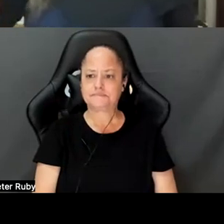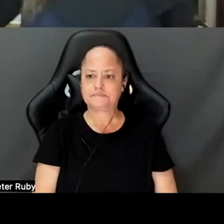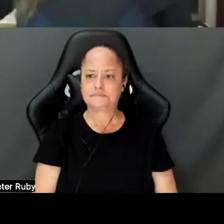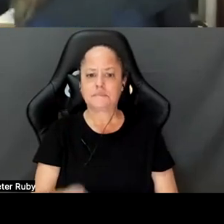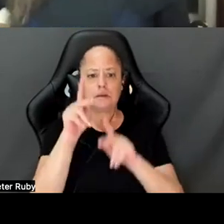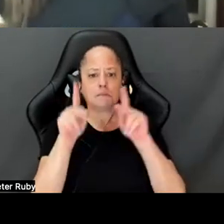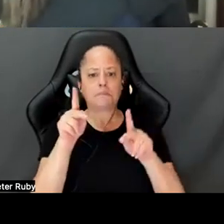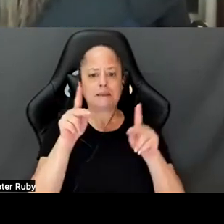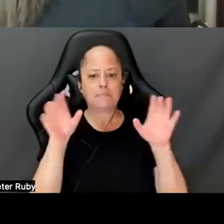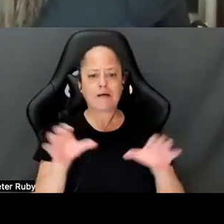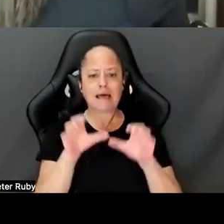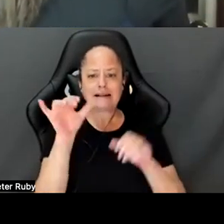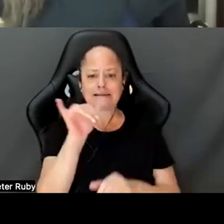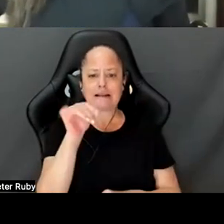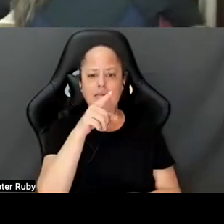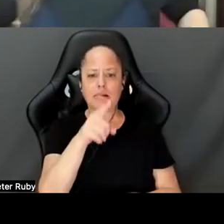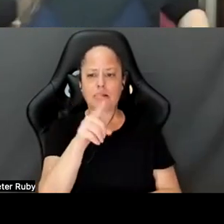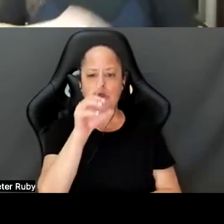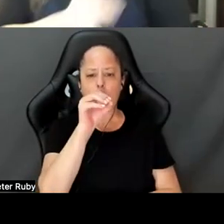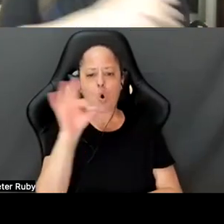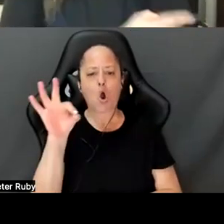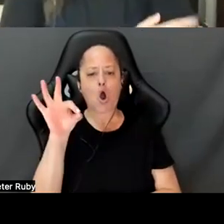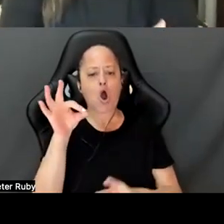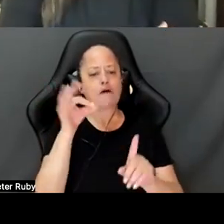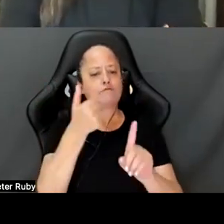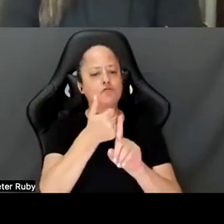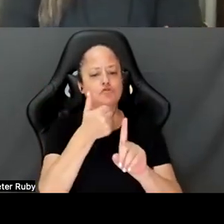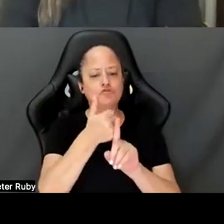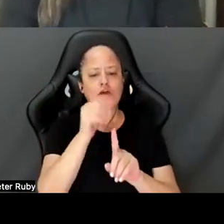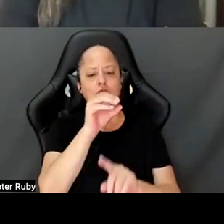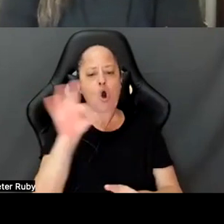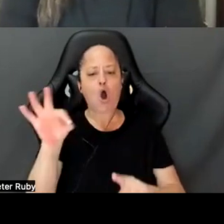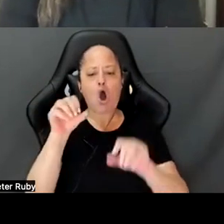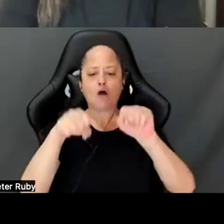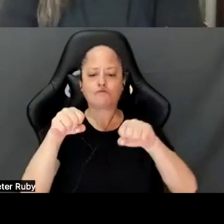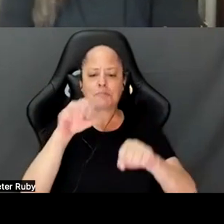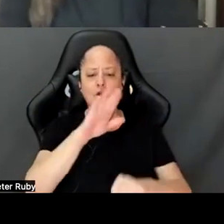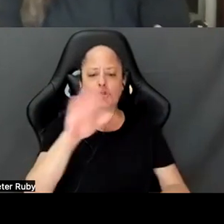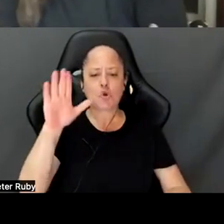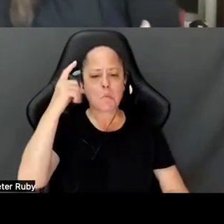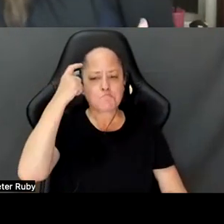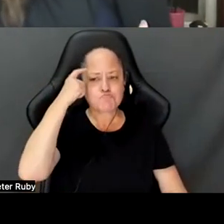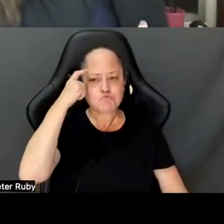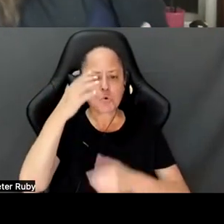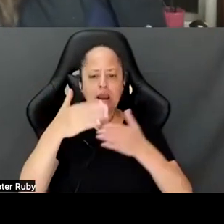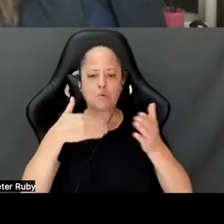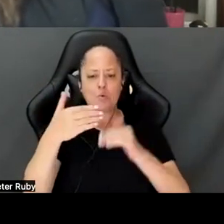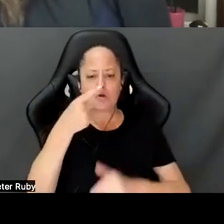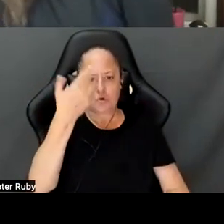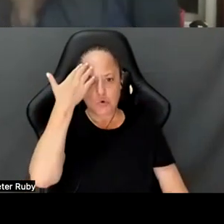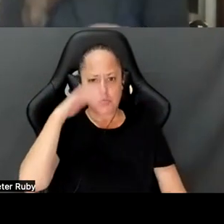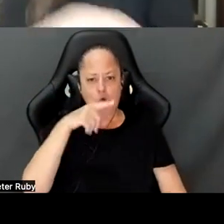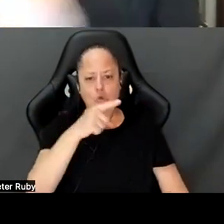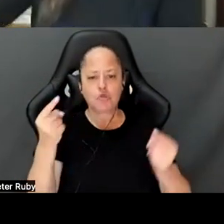people acting like you're off yourself, off your capacity, off your brain, whatever, when you know they're harming you on